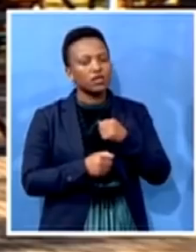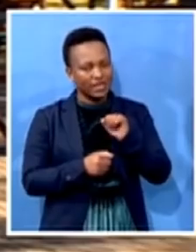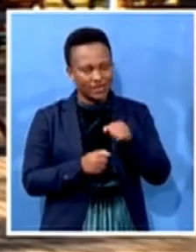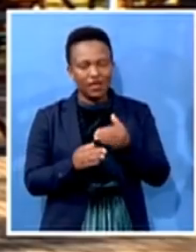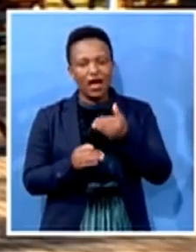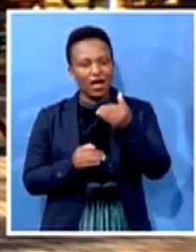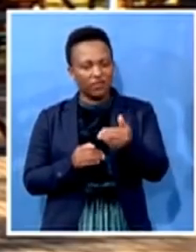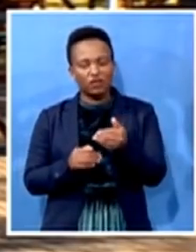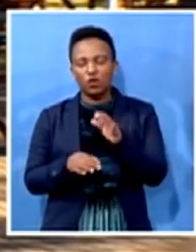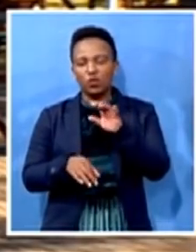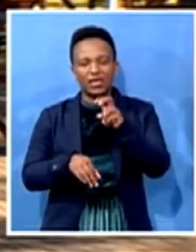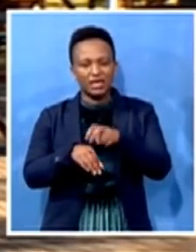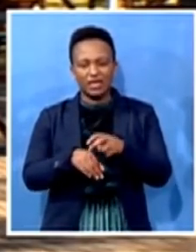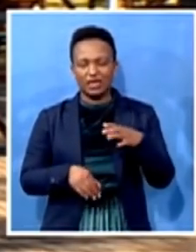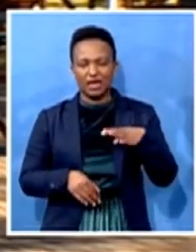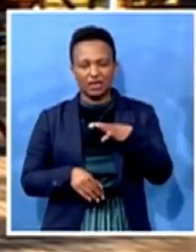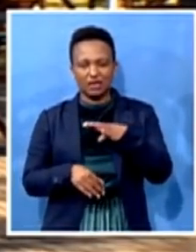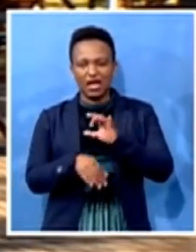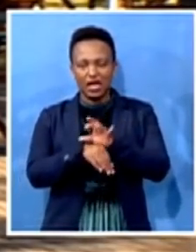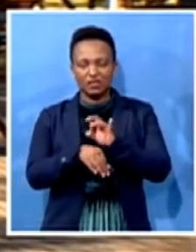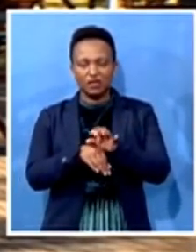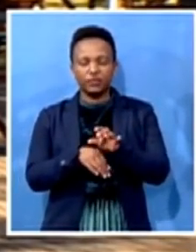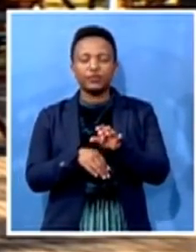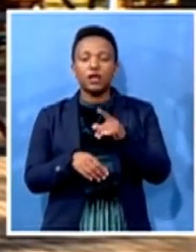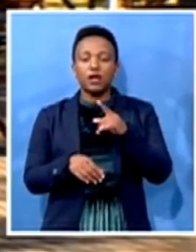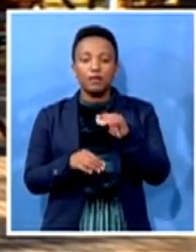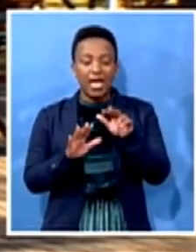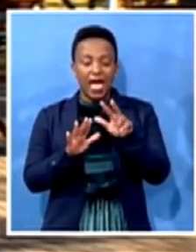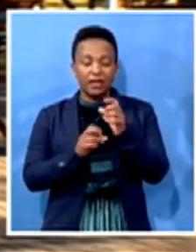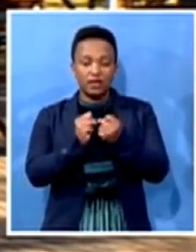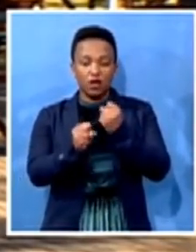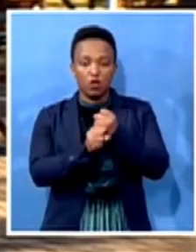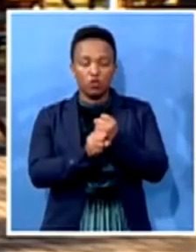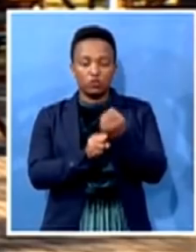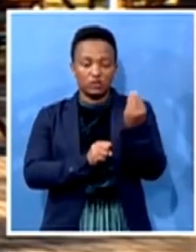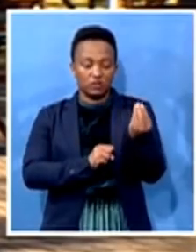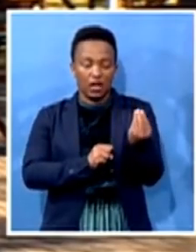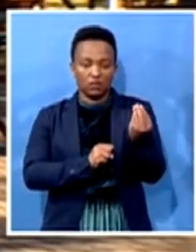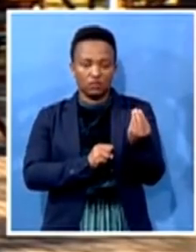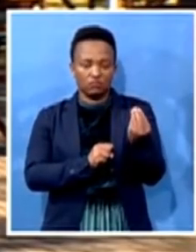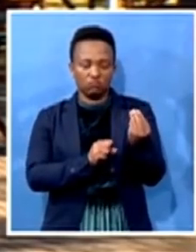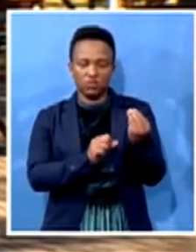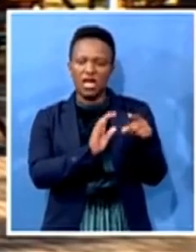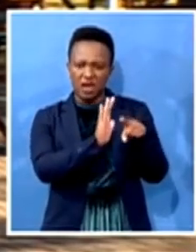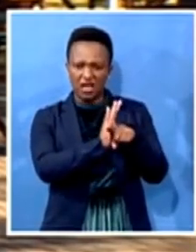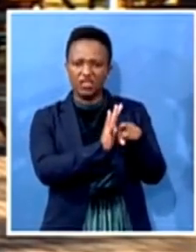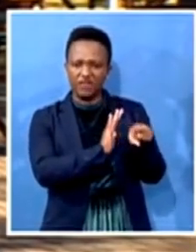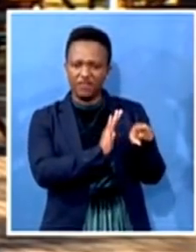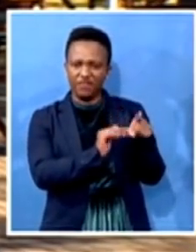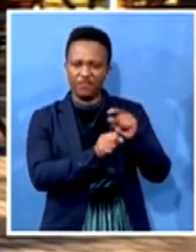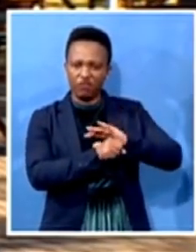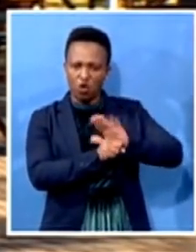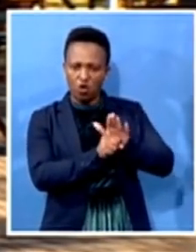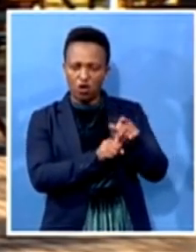test positive. She tested negative. She is very traumatized. So